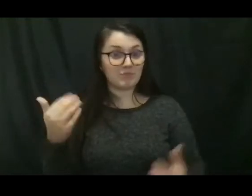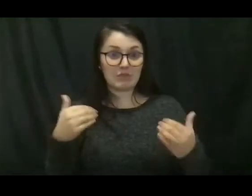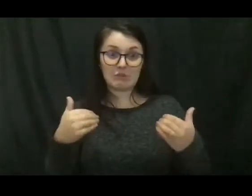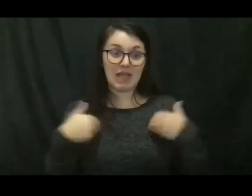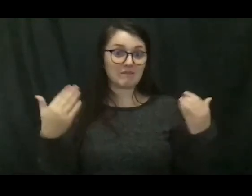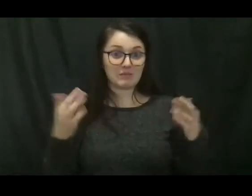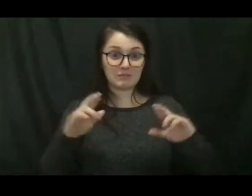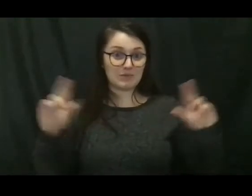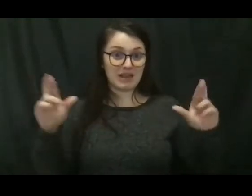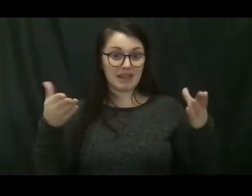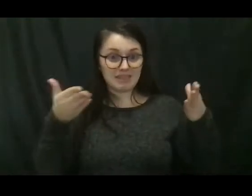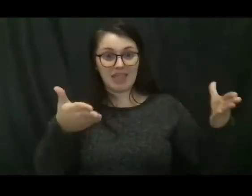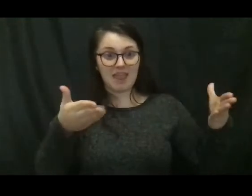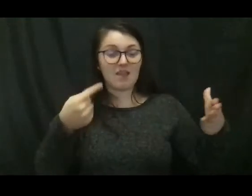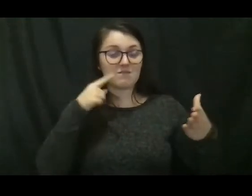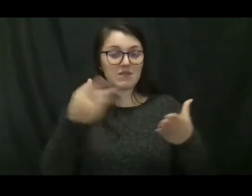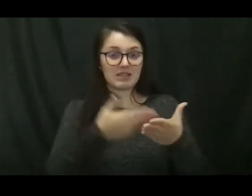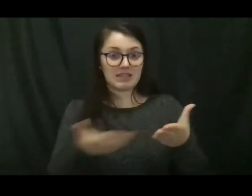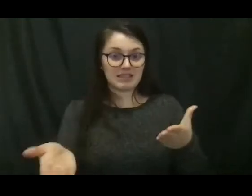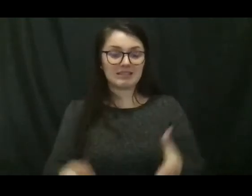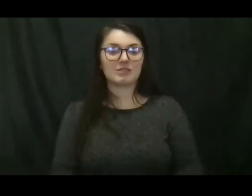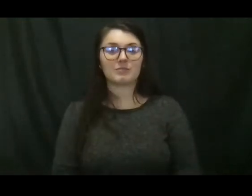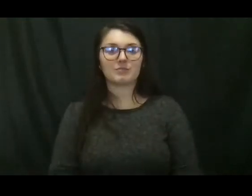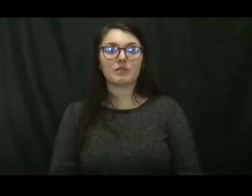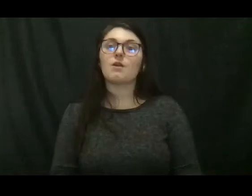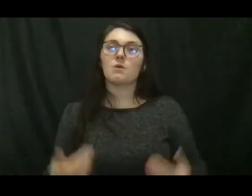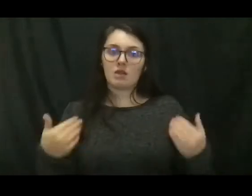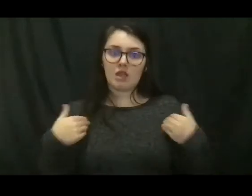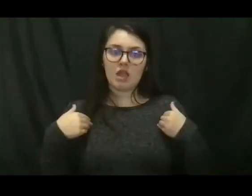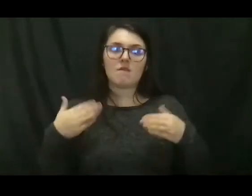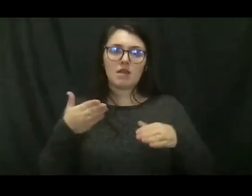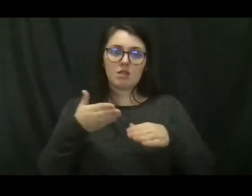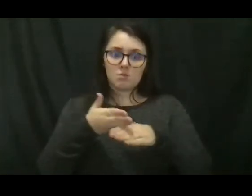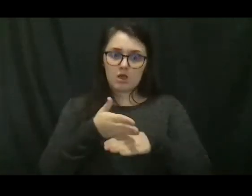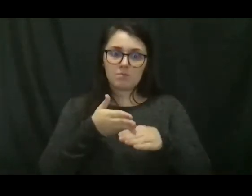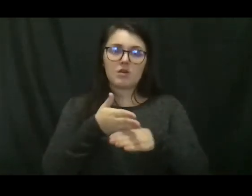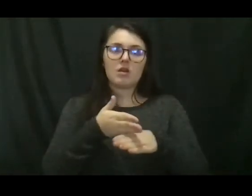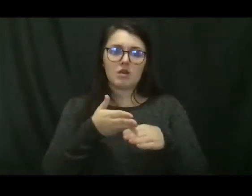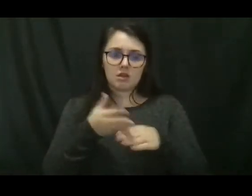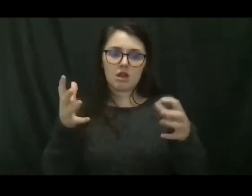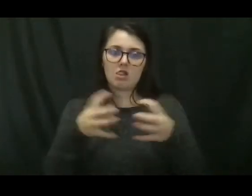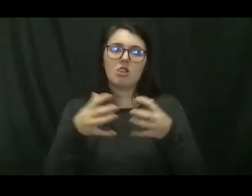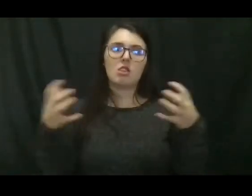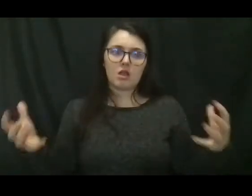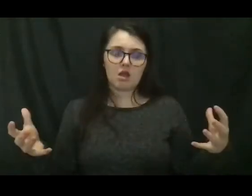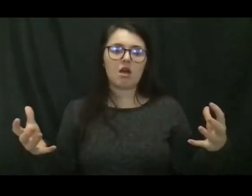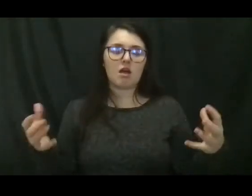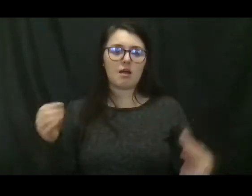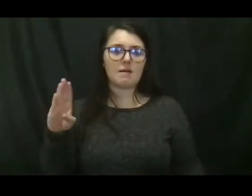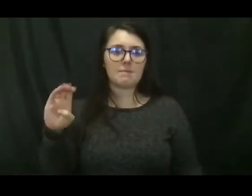We've got lots of wood, lumber. These big They're huge beams behind